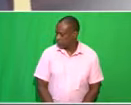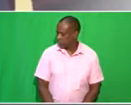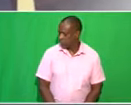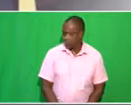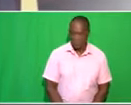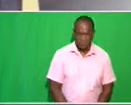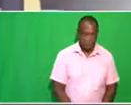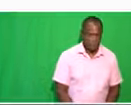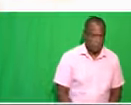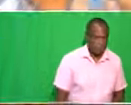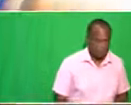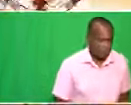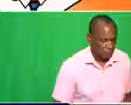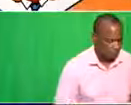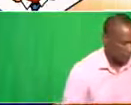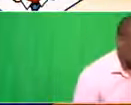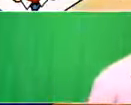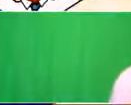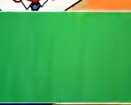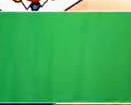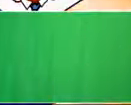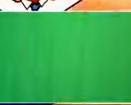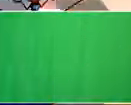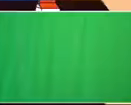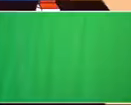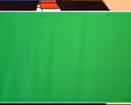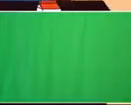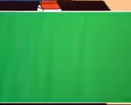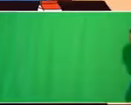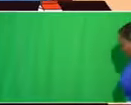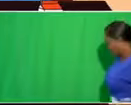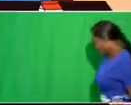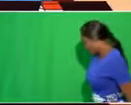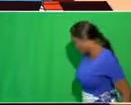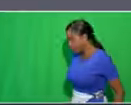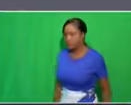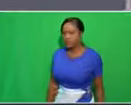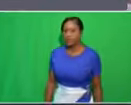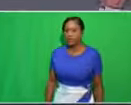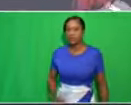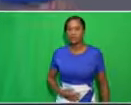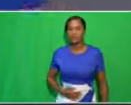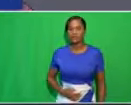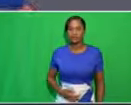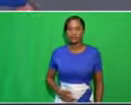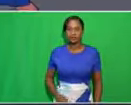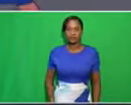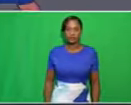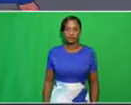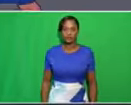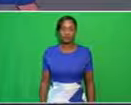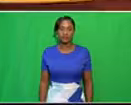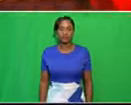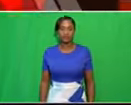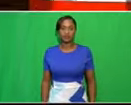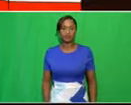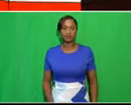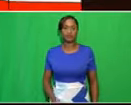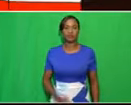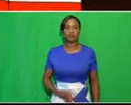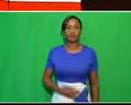we practice? Mm-hmm. It will be fun to be back in school. You learn about healthy eating habits, play games to stay fit, mm-hmm. and you can even